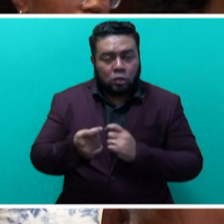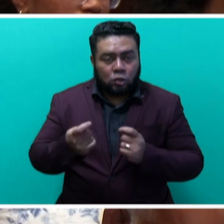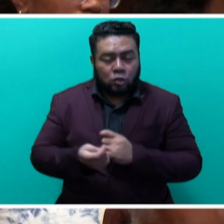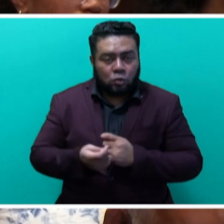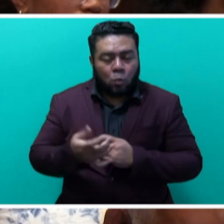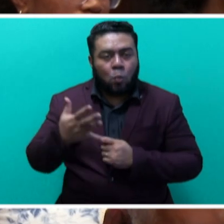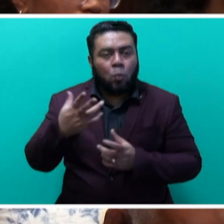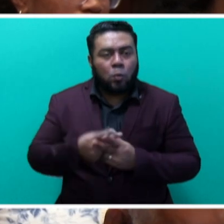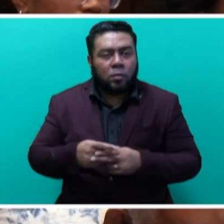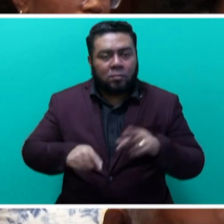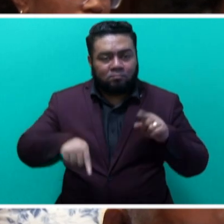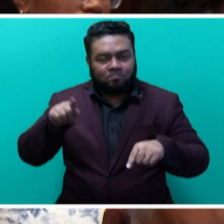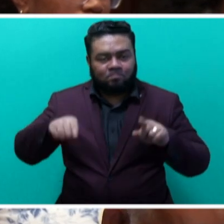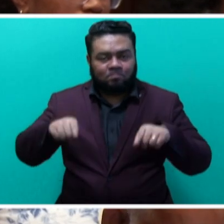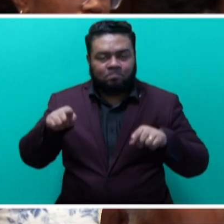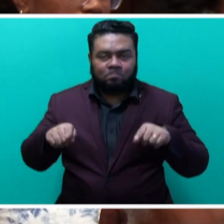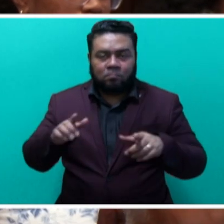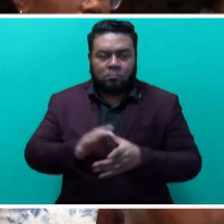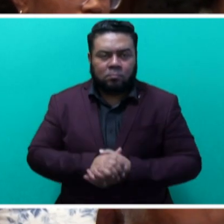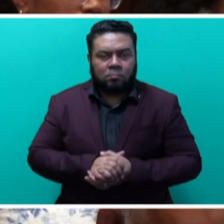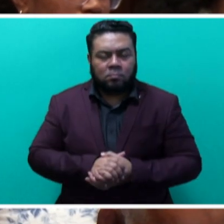with numerous